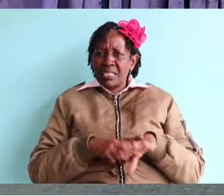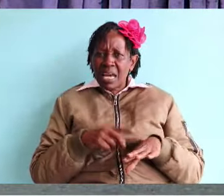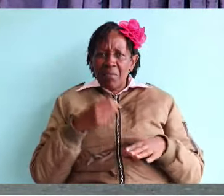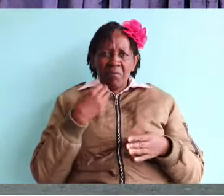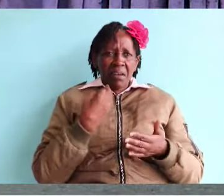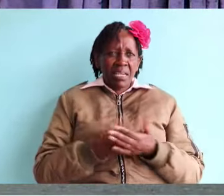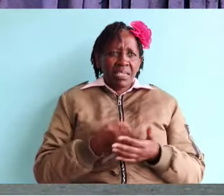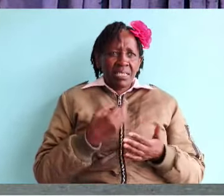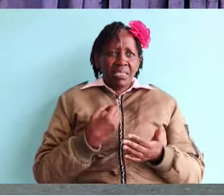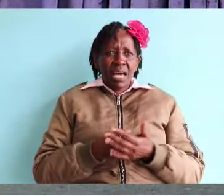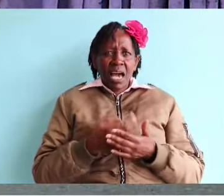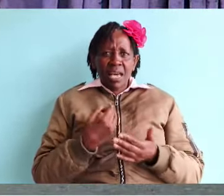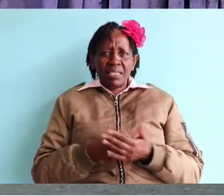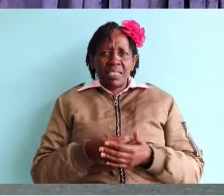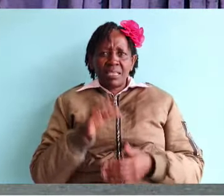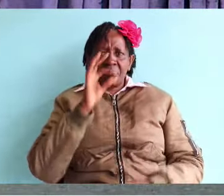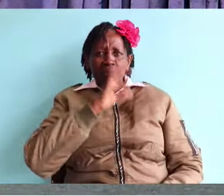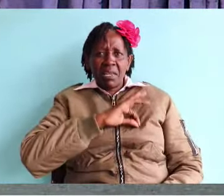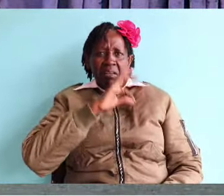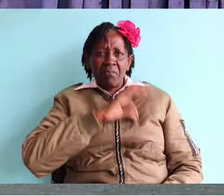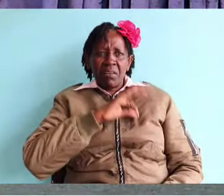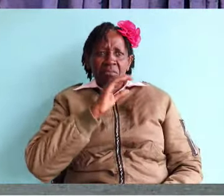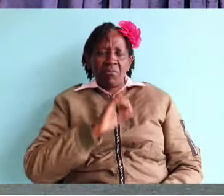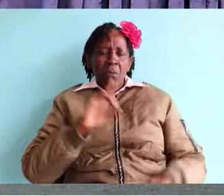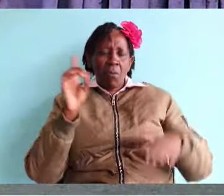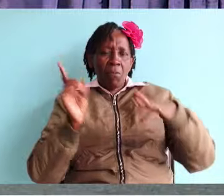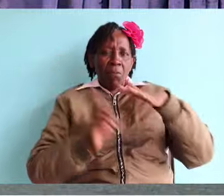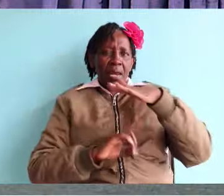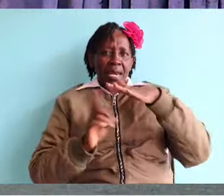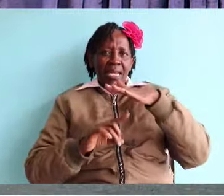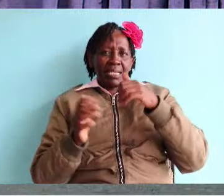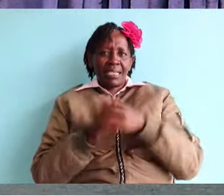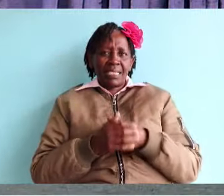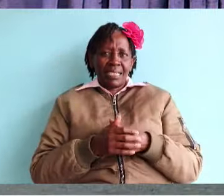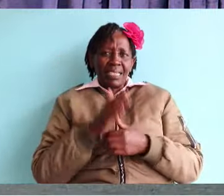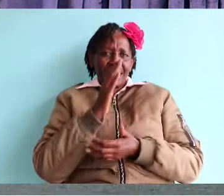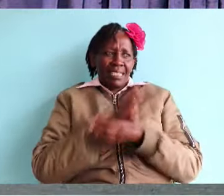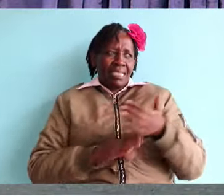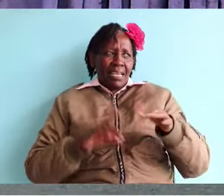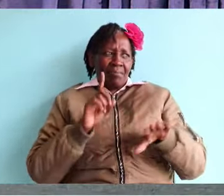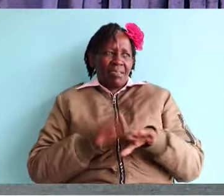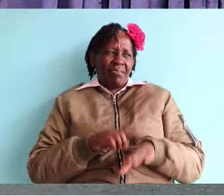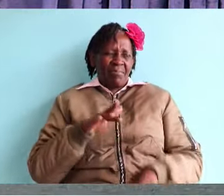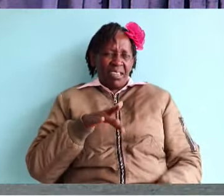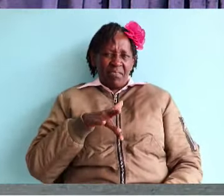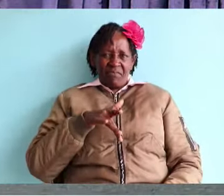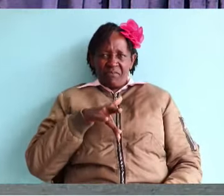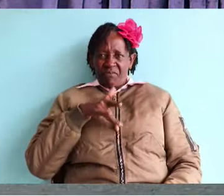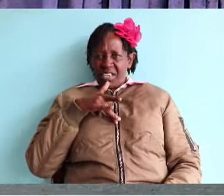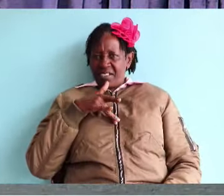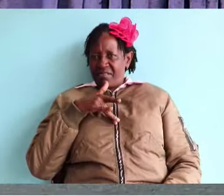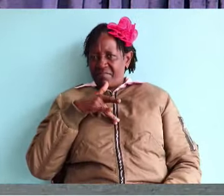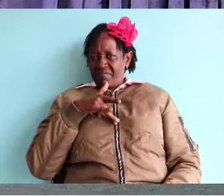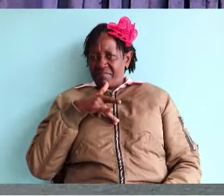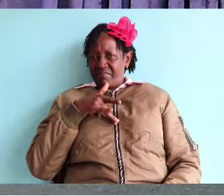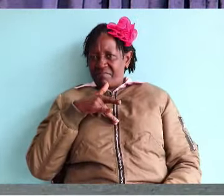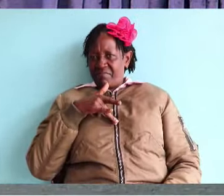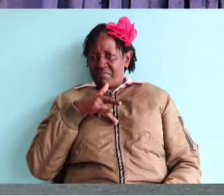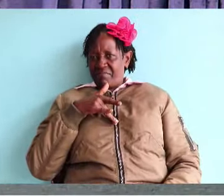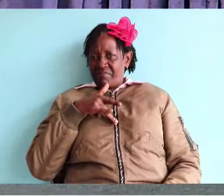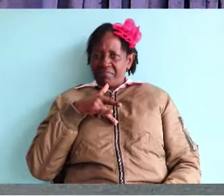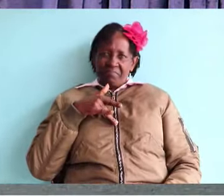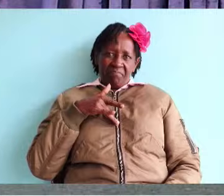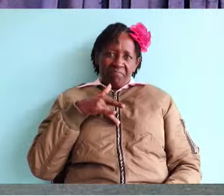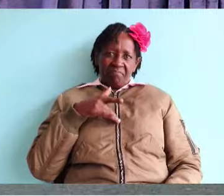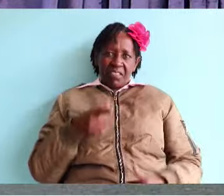benefits from ministry, you know? And sometimes they get to a point where they begin rewarding themselves, and they become